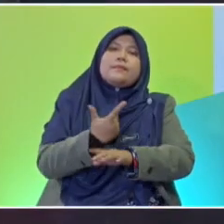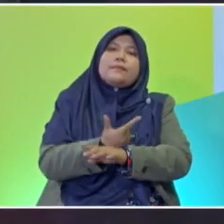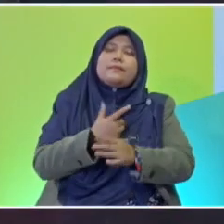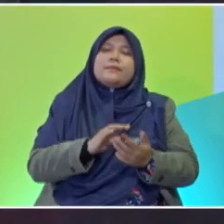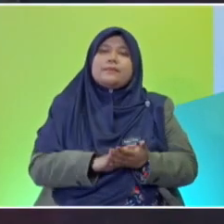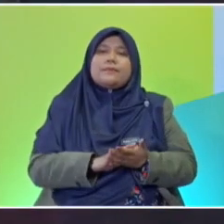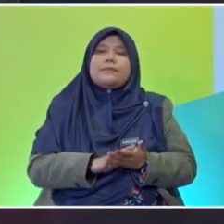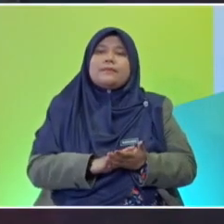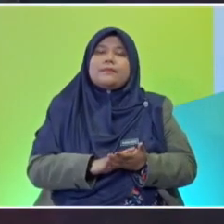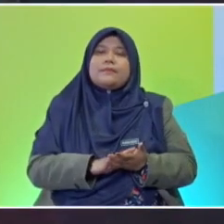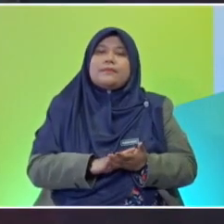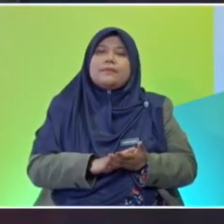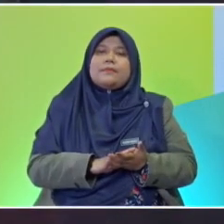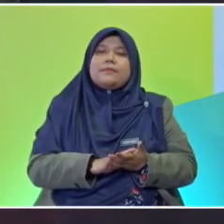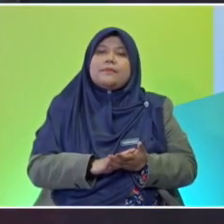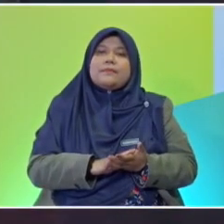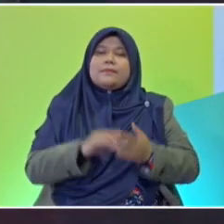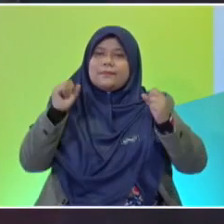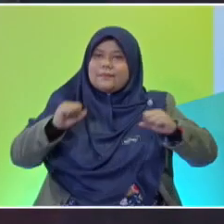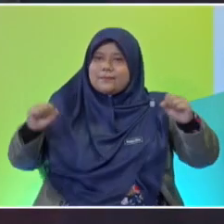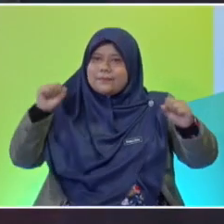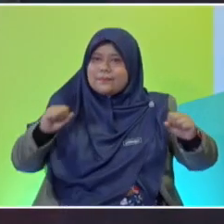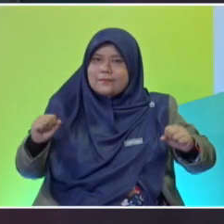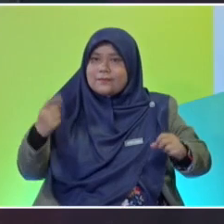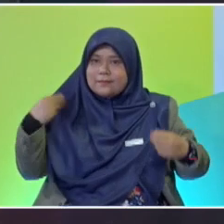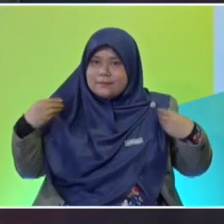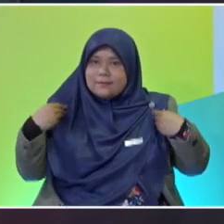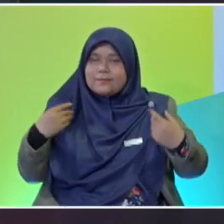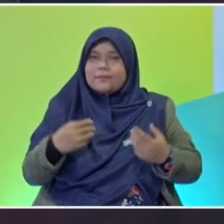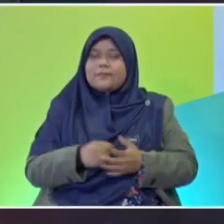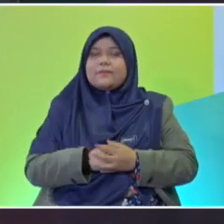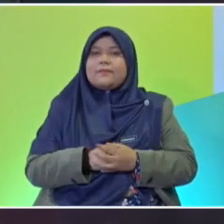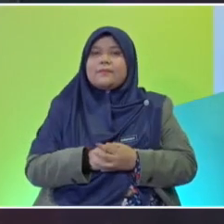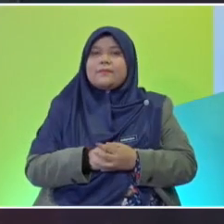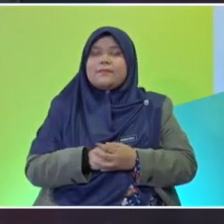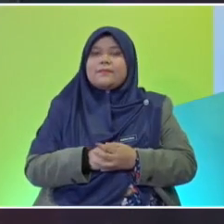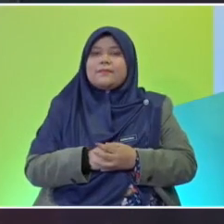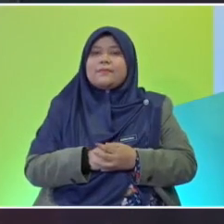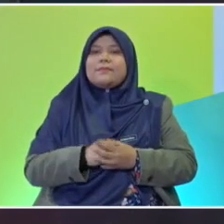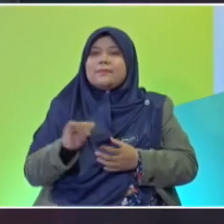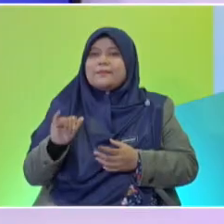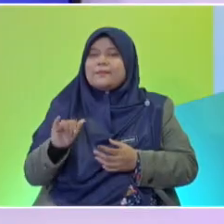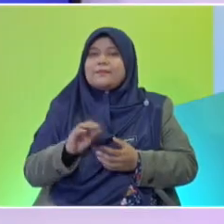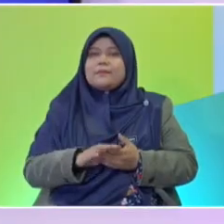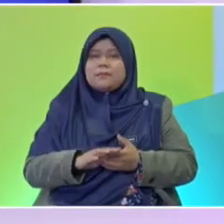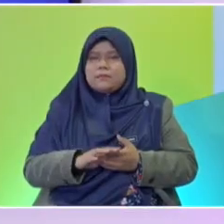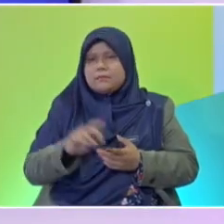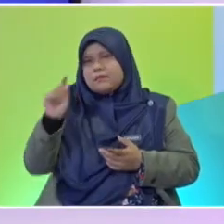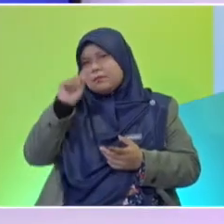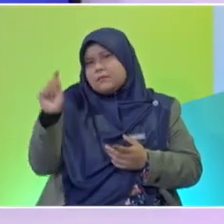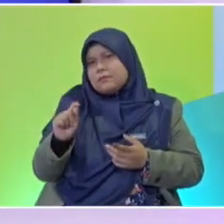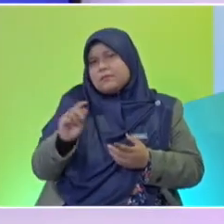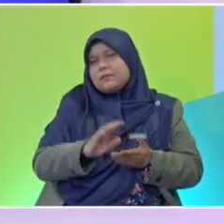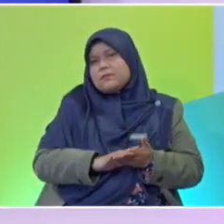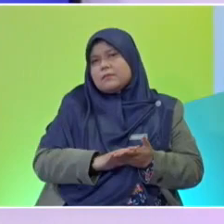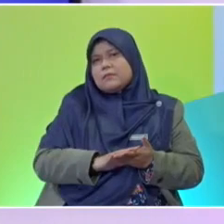I do. I exercise every day, teacher. Yes, I go to the very park good and jog. to know. Yeah. Okay. Teacher, I do have a question. I